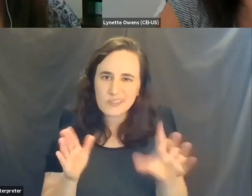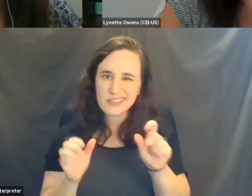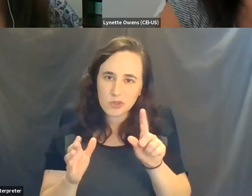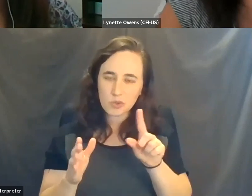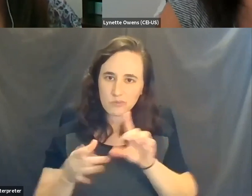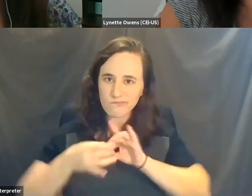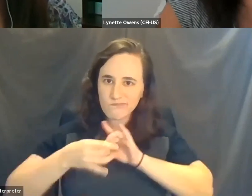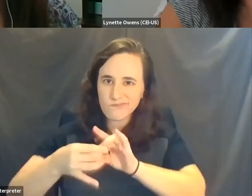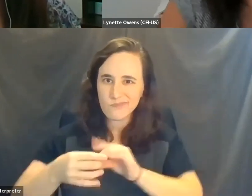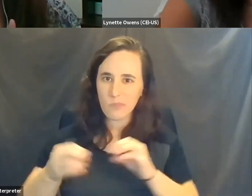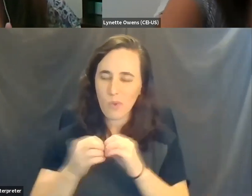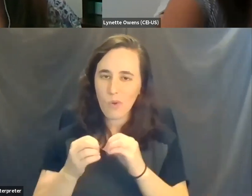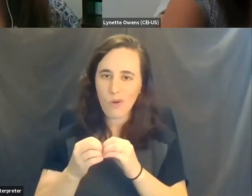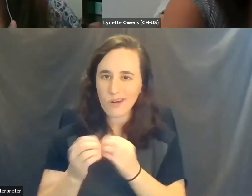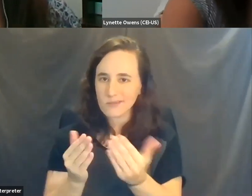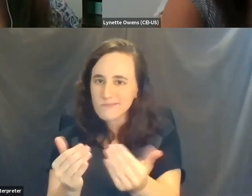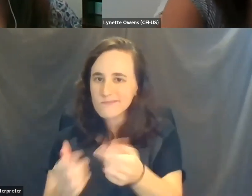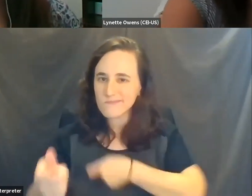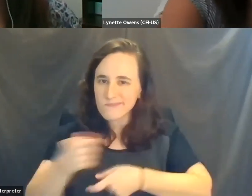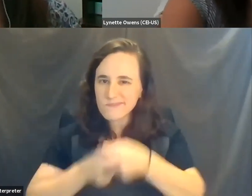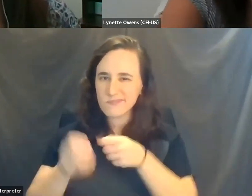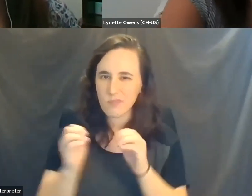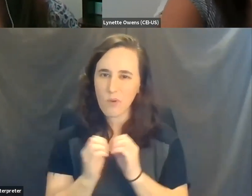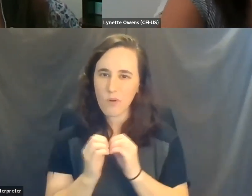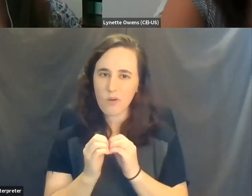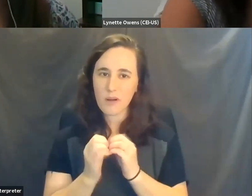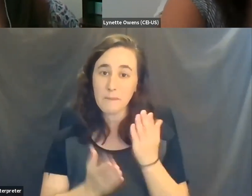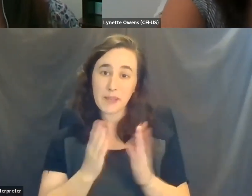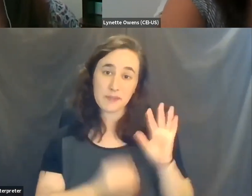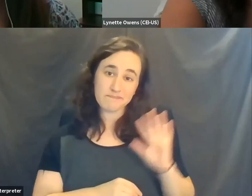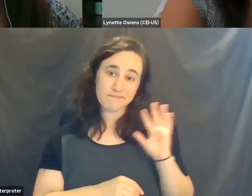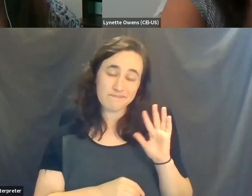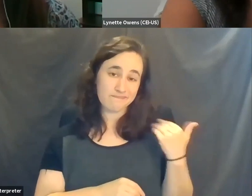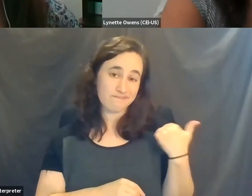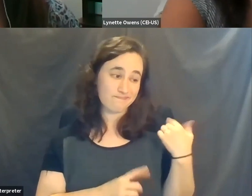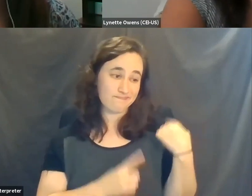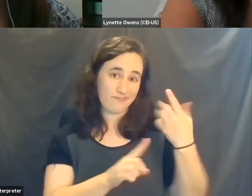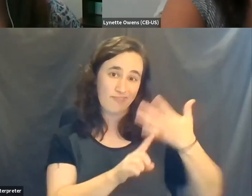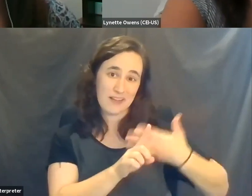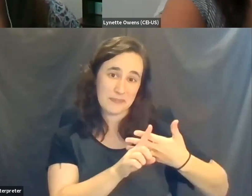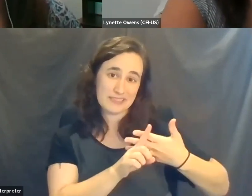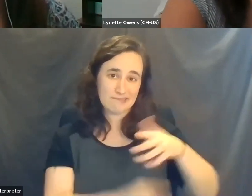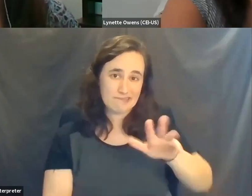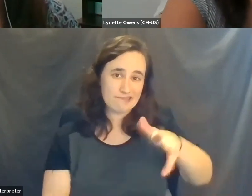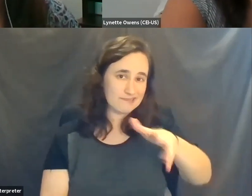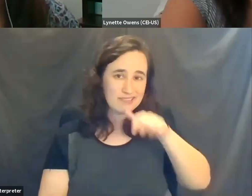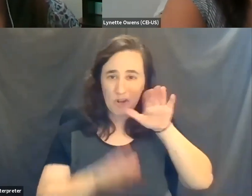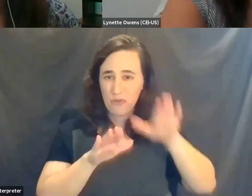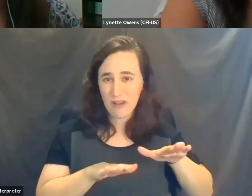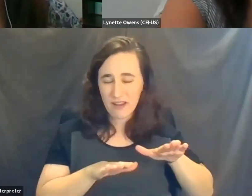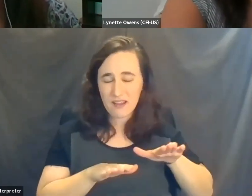and who, you know, maybe didn't have the most productive last 5 months school-wise. And so we